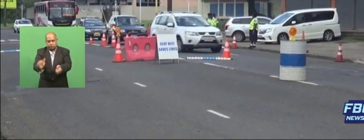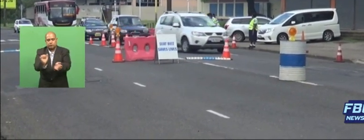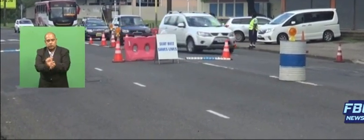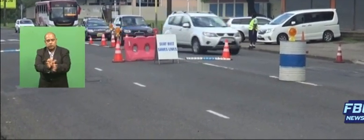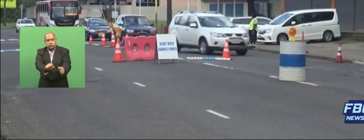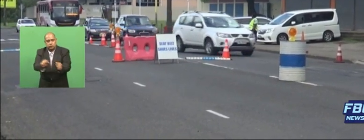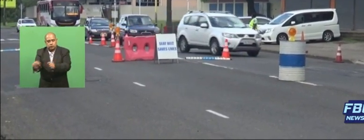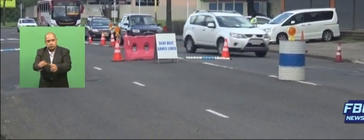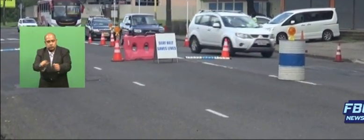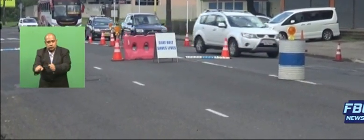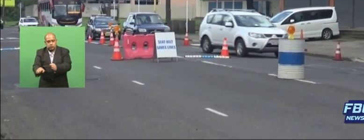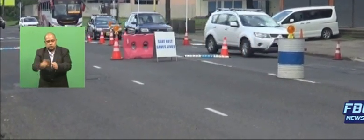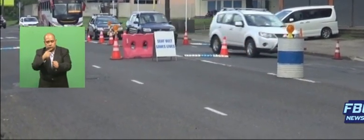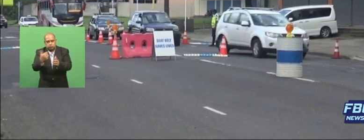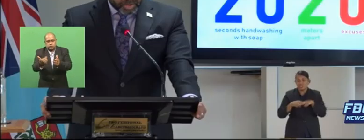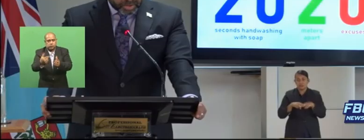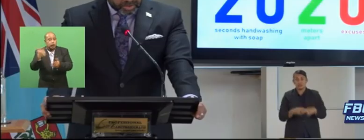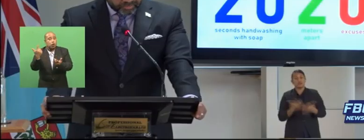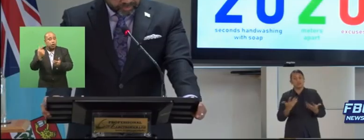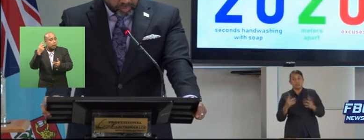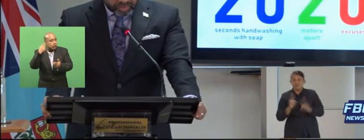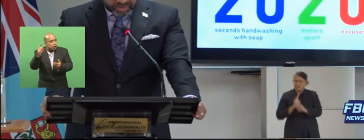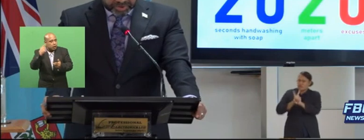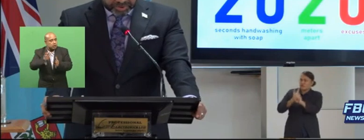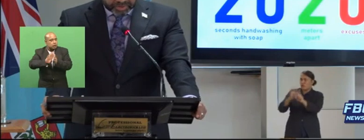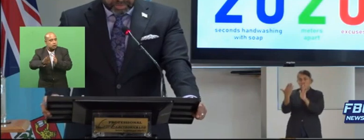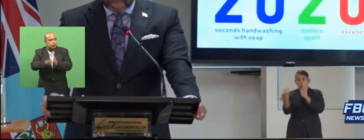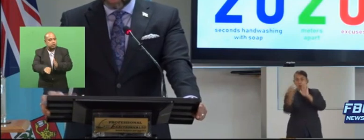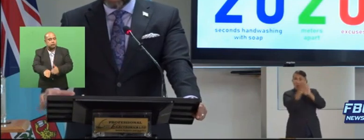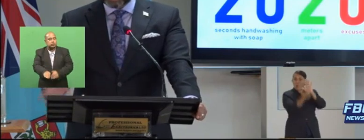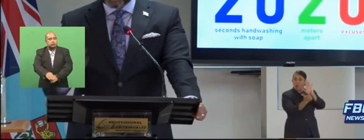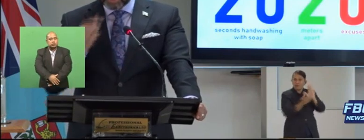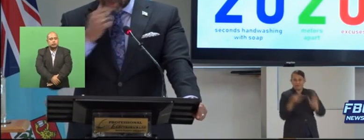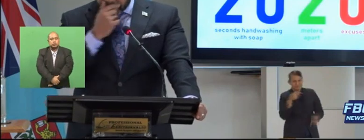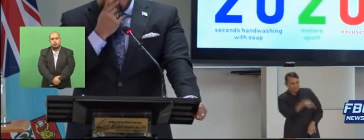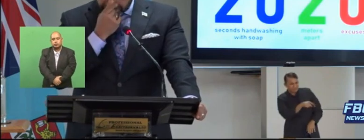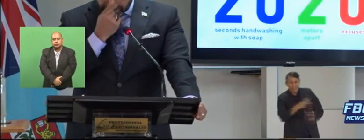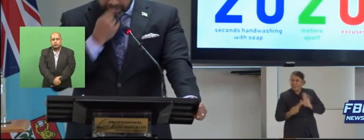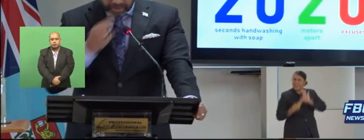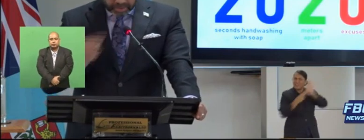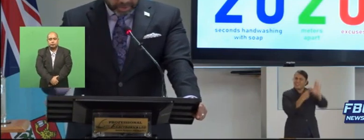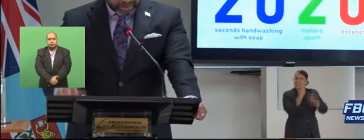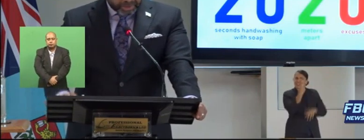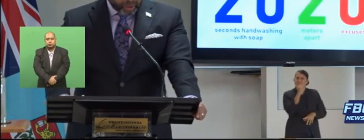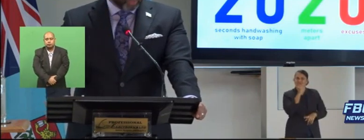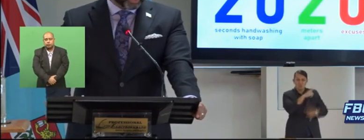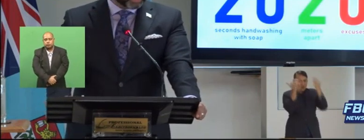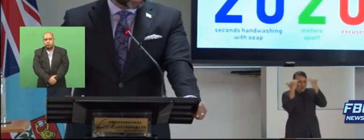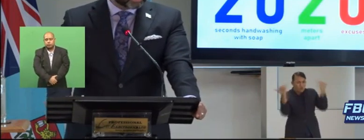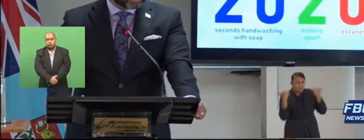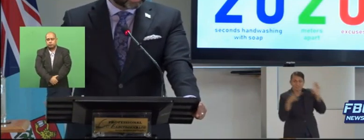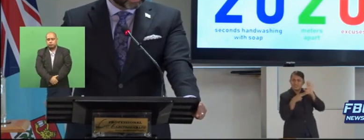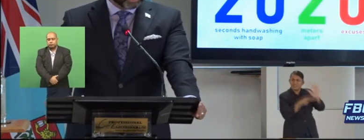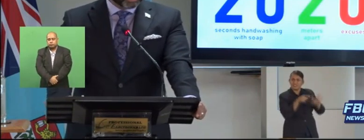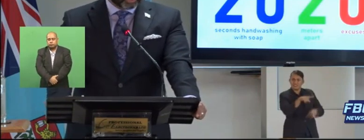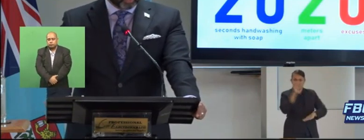breaches of the Public Health Act. The flawed decision by the magistrate in Nandi in no way